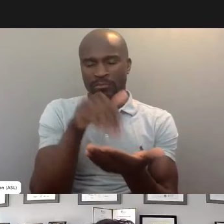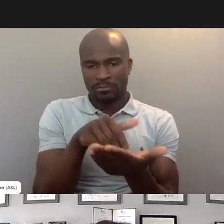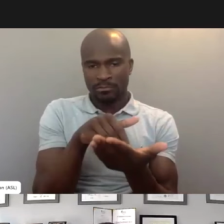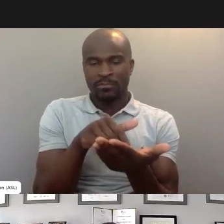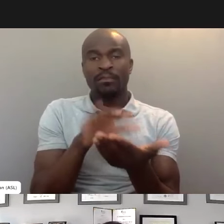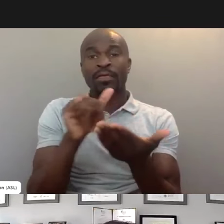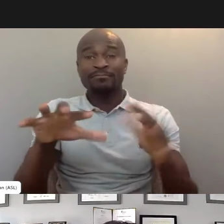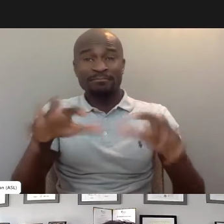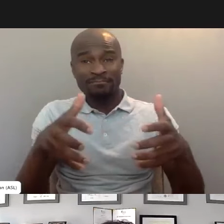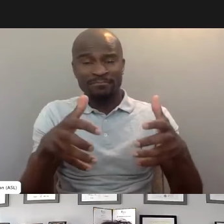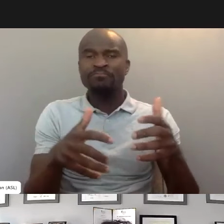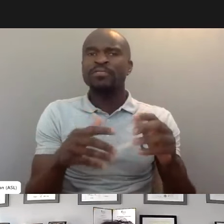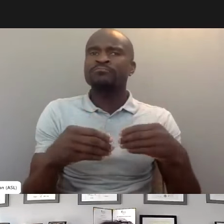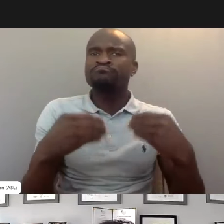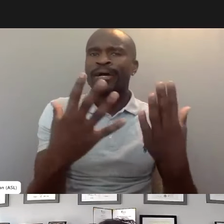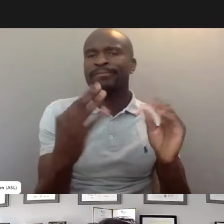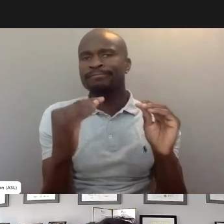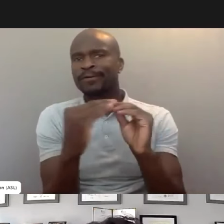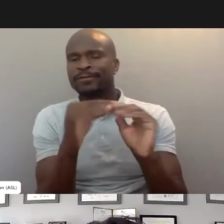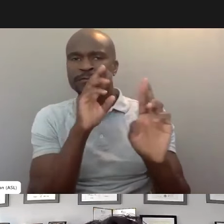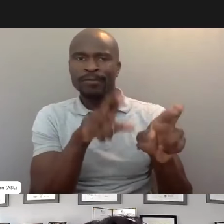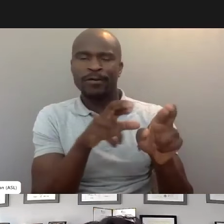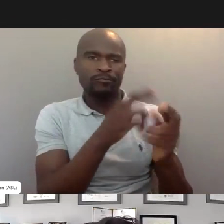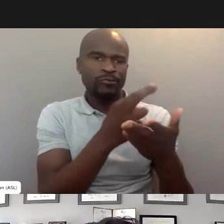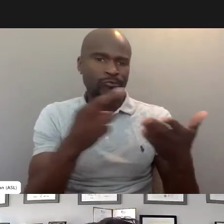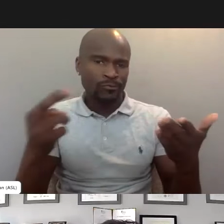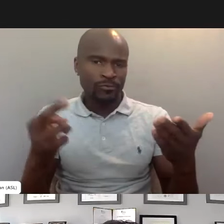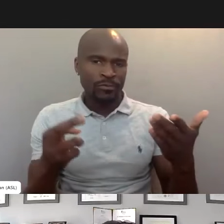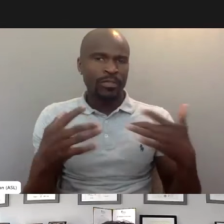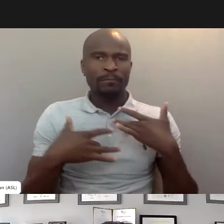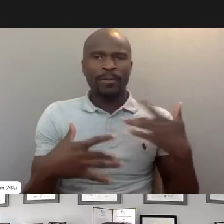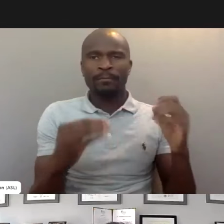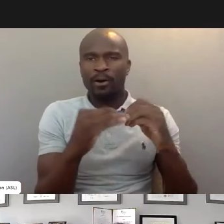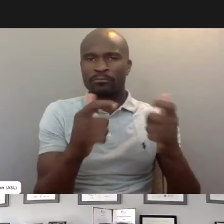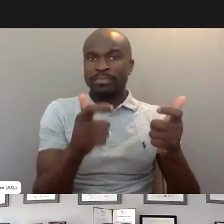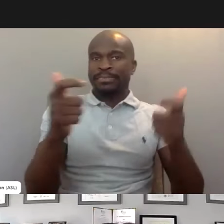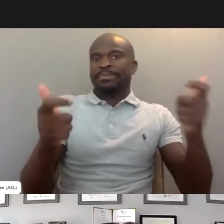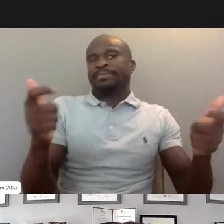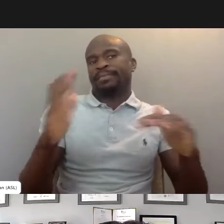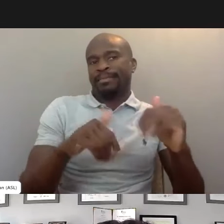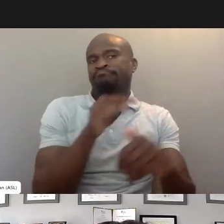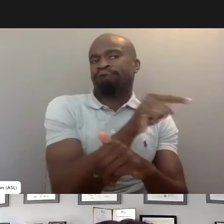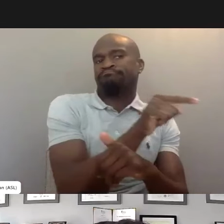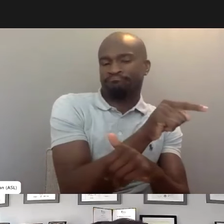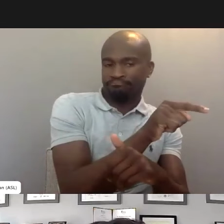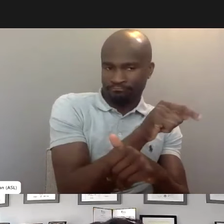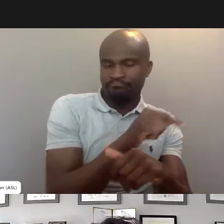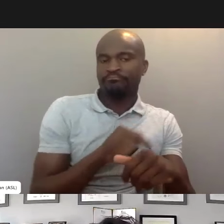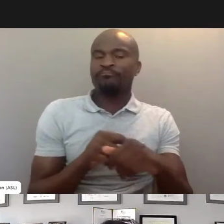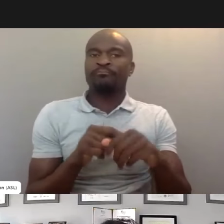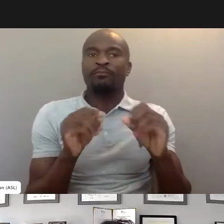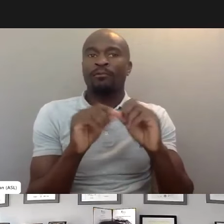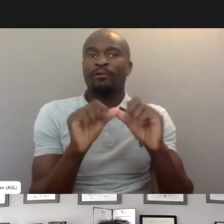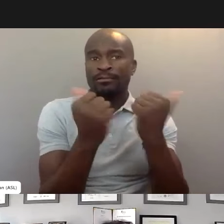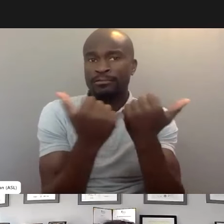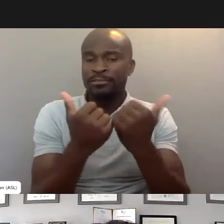sort of response resources. It's a little bit bigger for people to connect with kind of agencies and resources and get information.